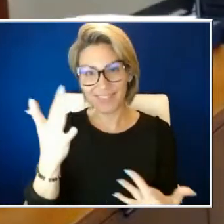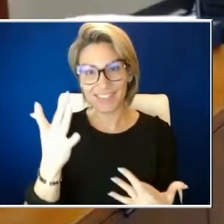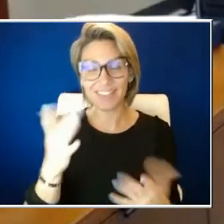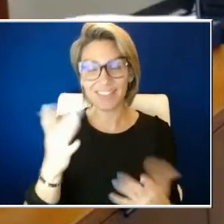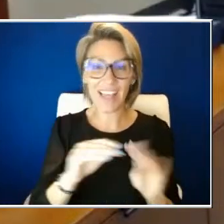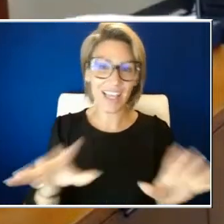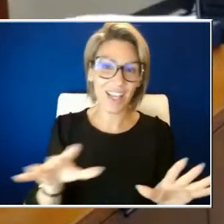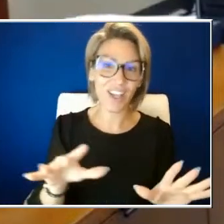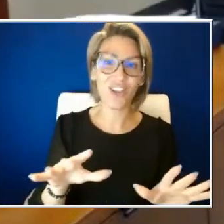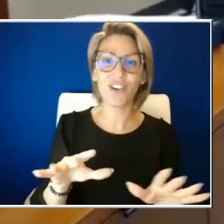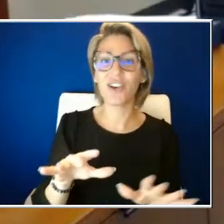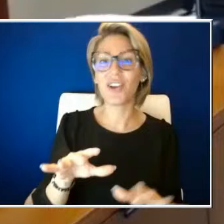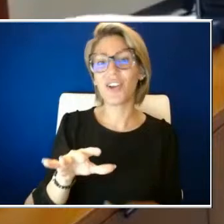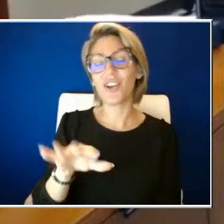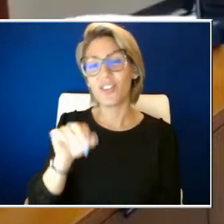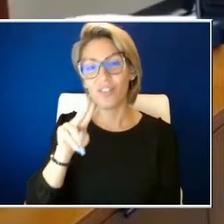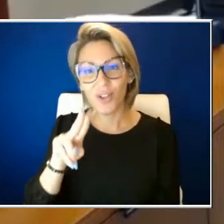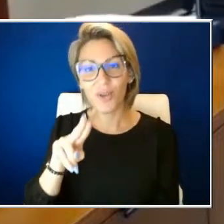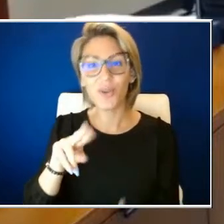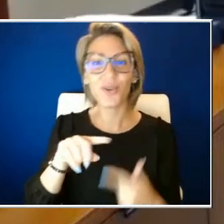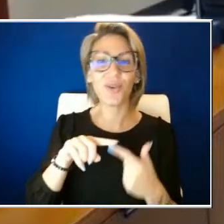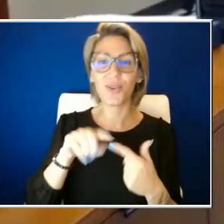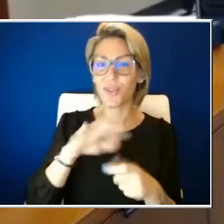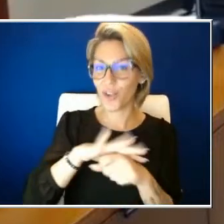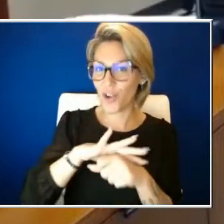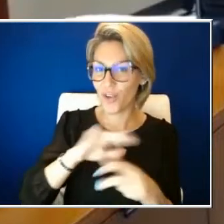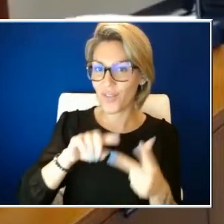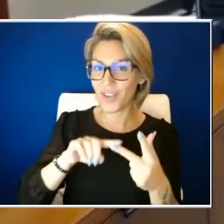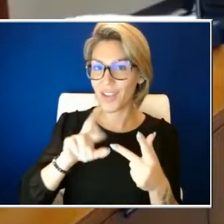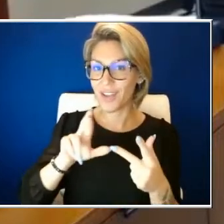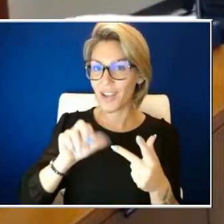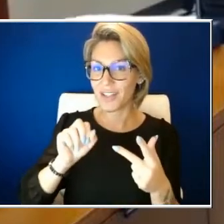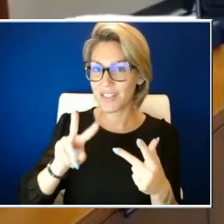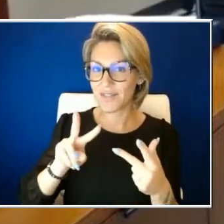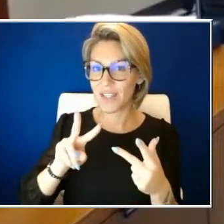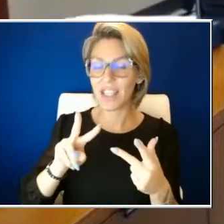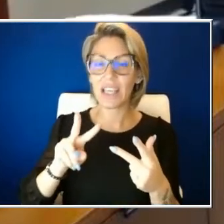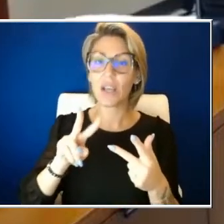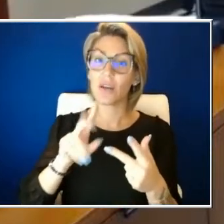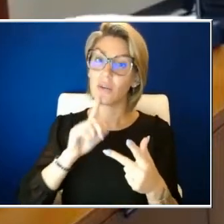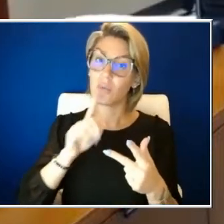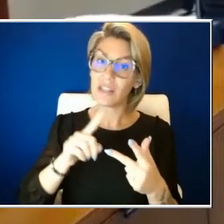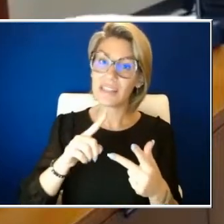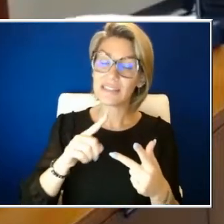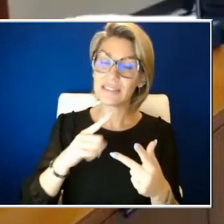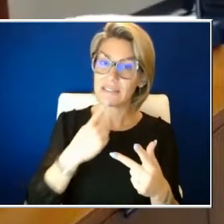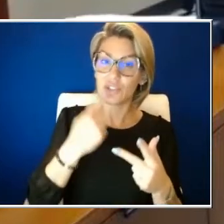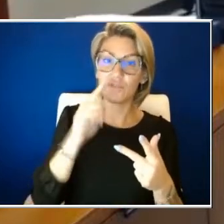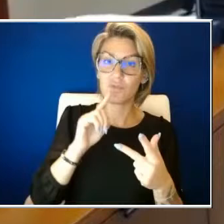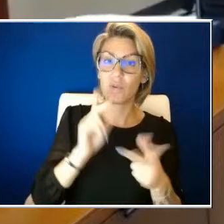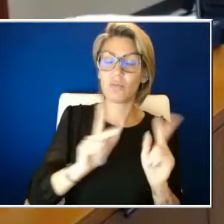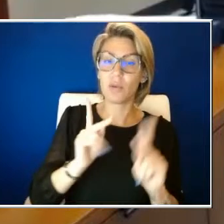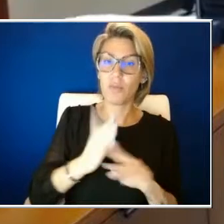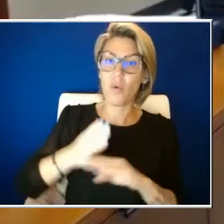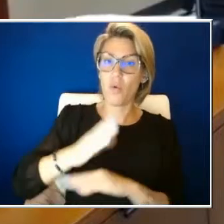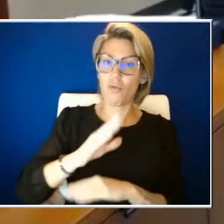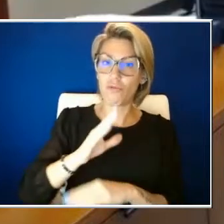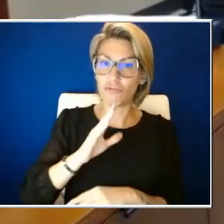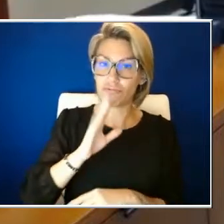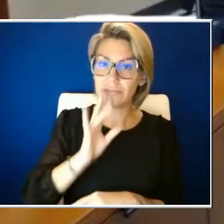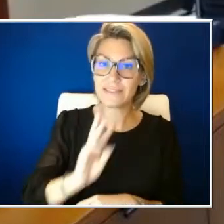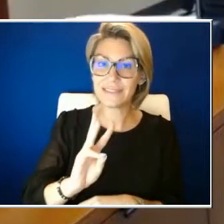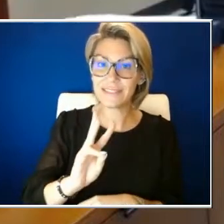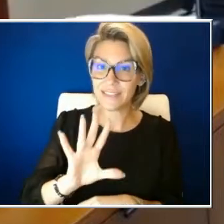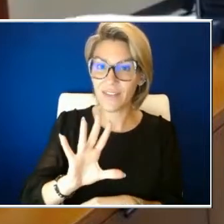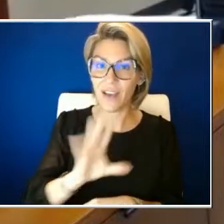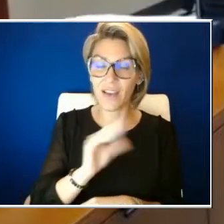RSV, have a greater impact on people who are 65 and older and all the other high-risk folks, those who have underlying medical